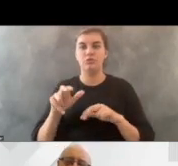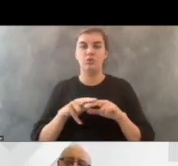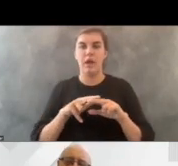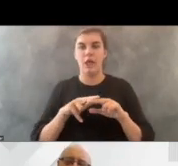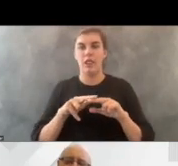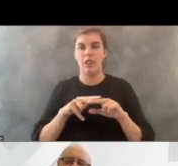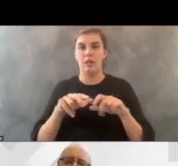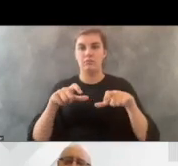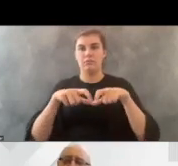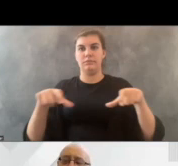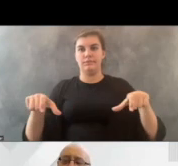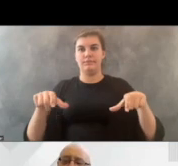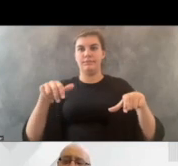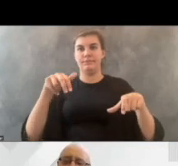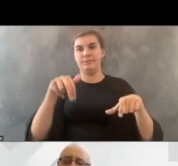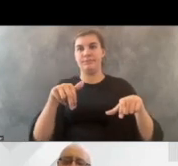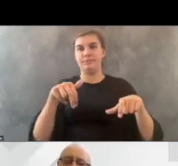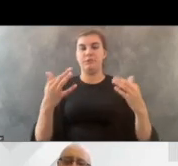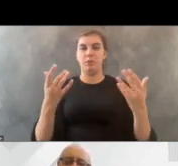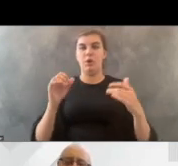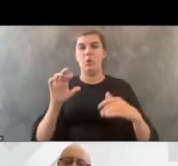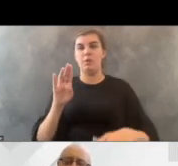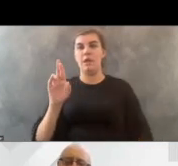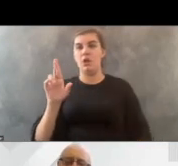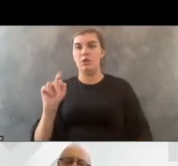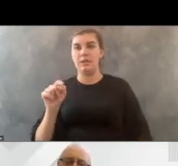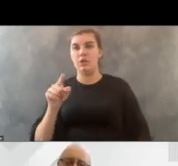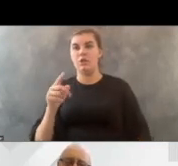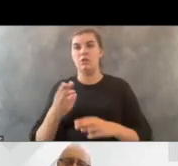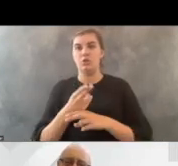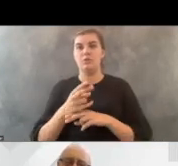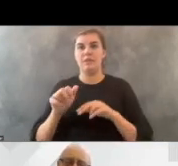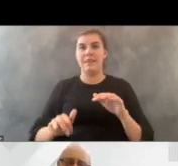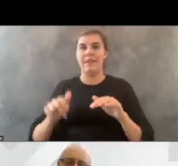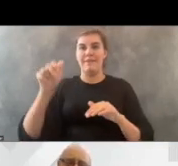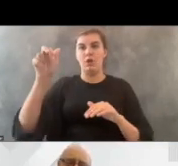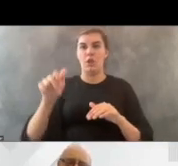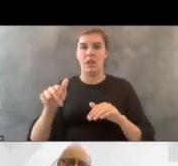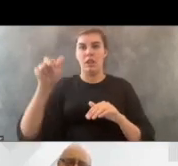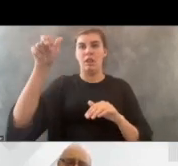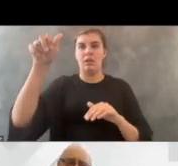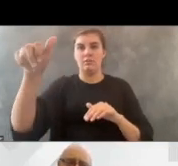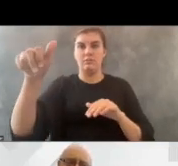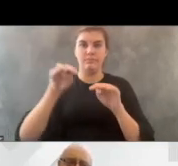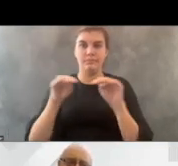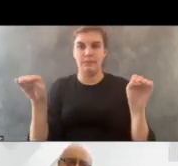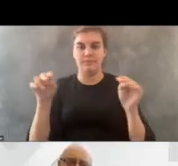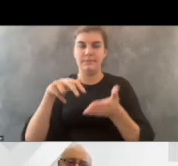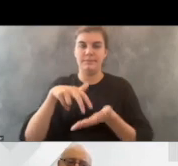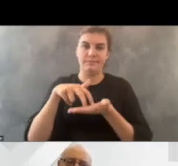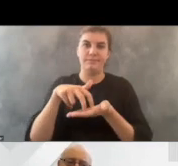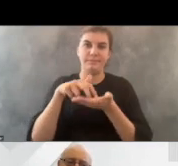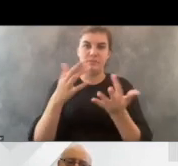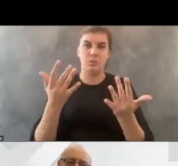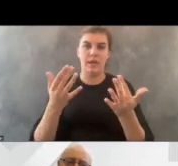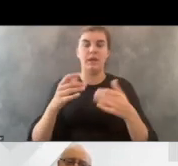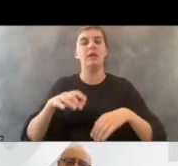the percussive tone is what you typically want to do. Now, when you have a situation where it is difficult to tell